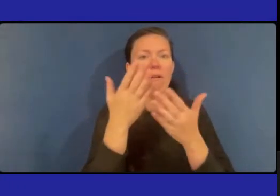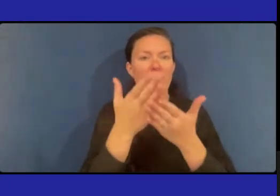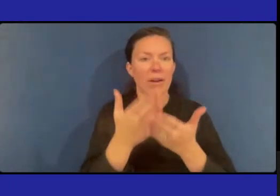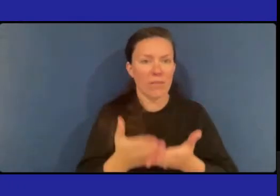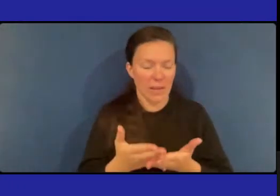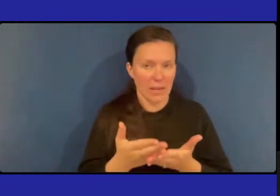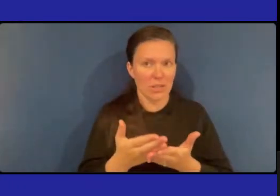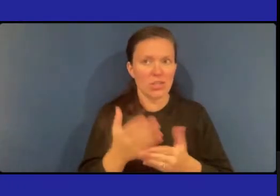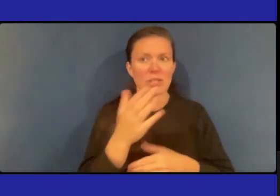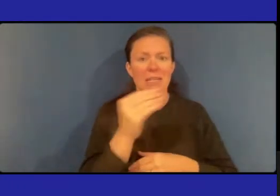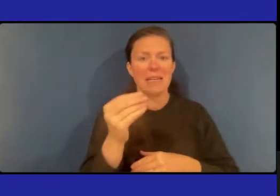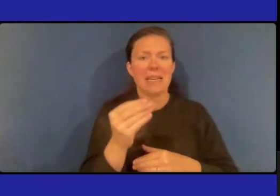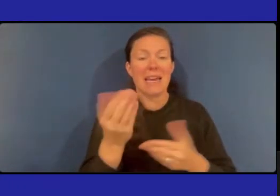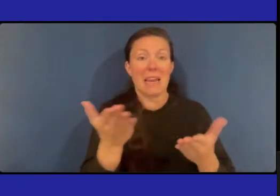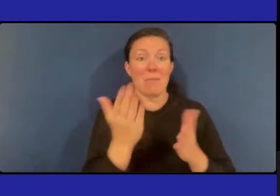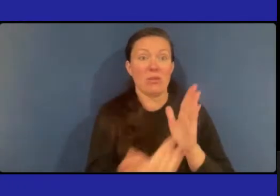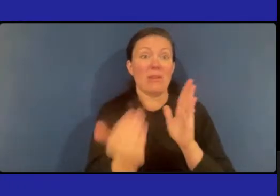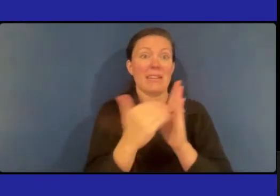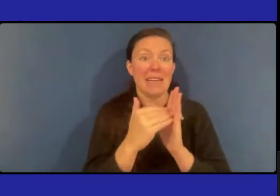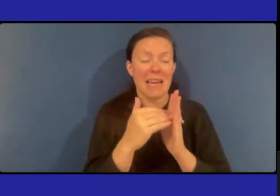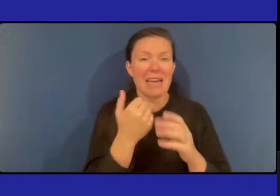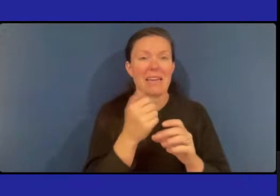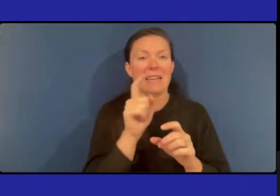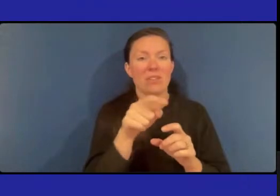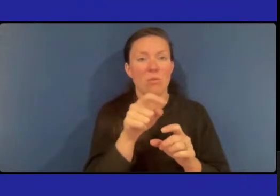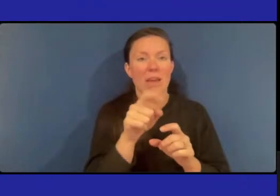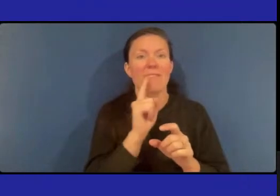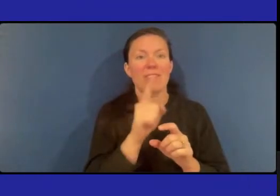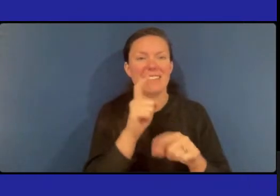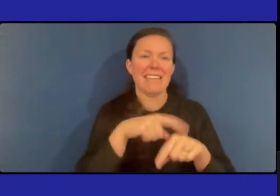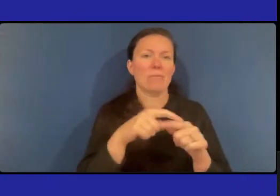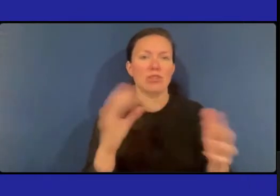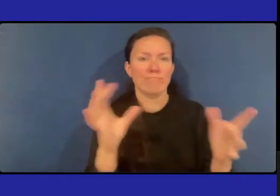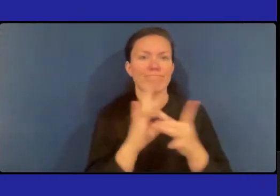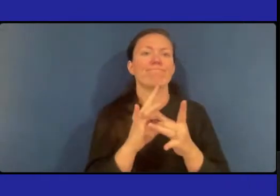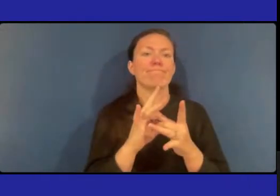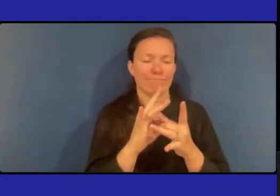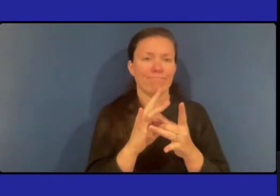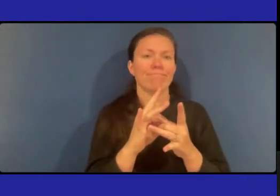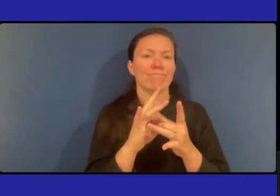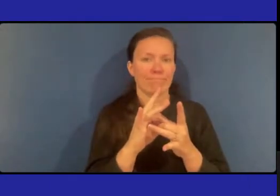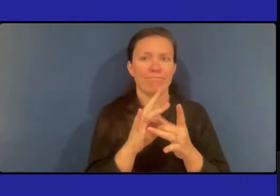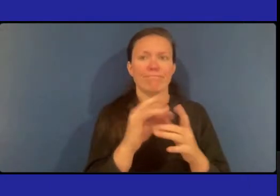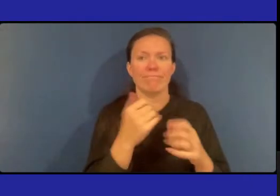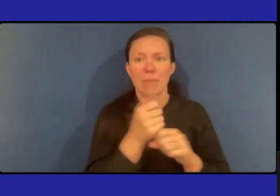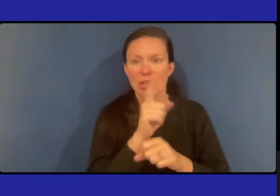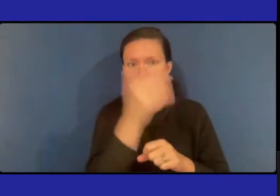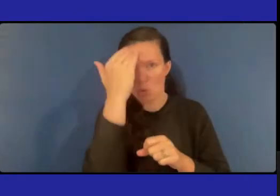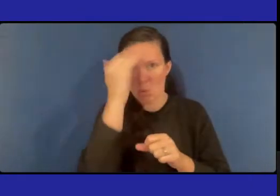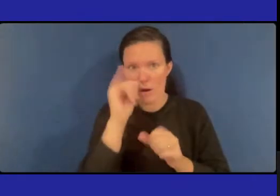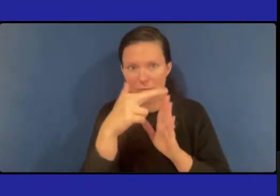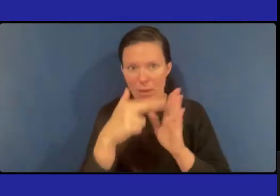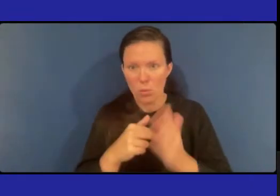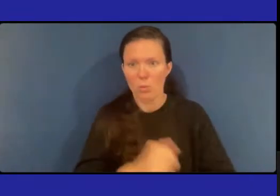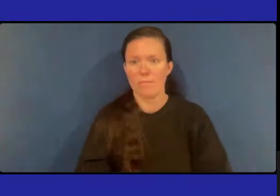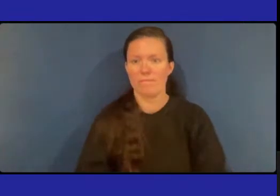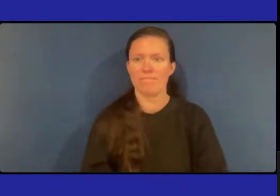And I'm here again just because we need to sync up. So there's that rule change, and that's why we're here so soon. Next slide, please.